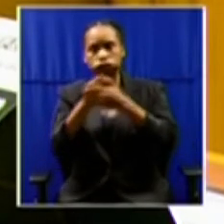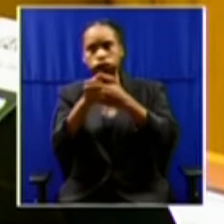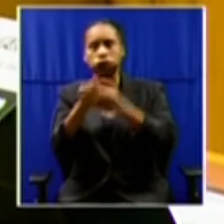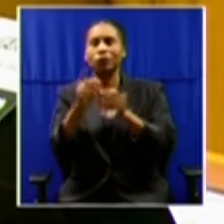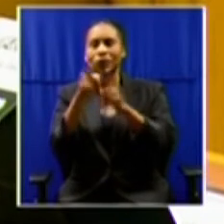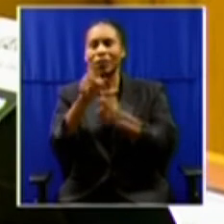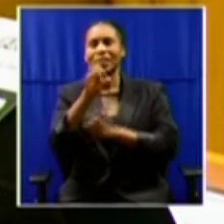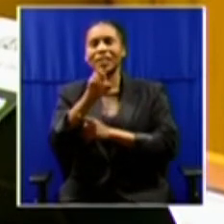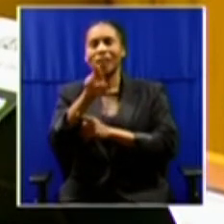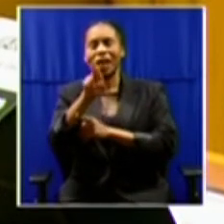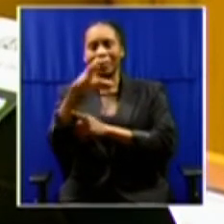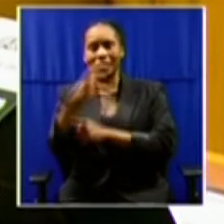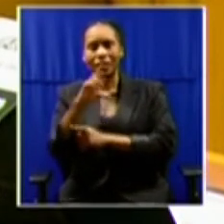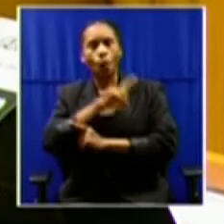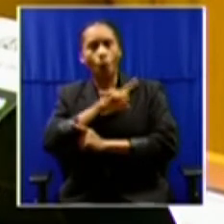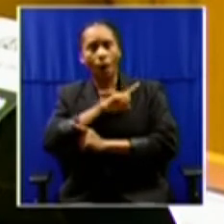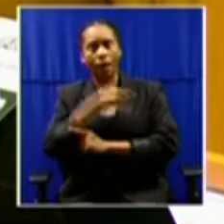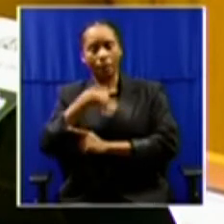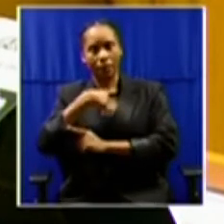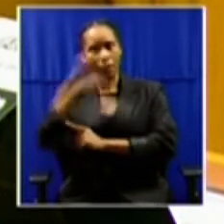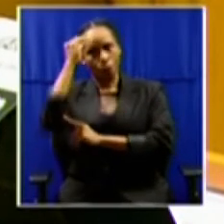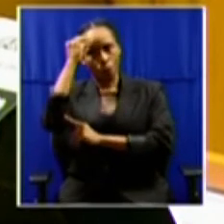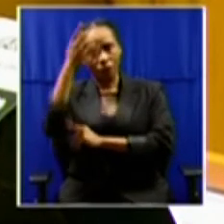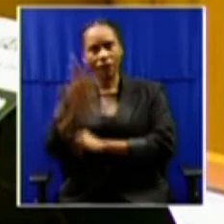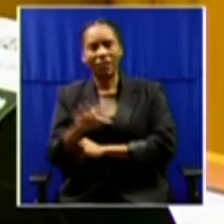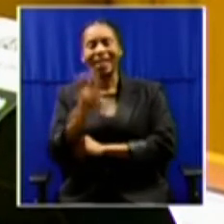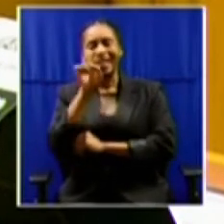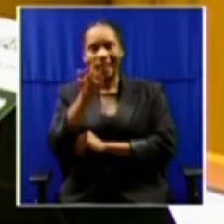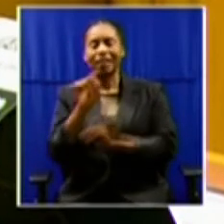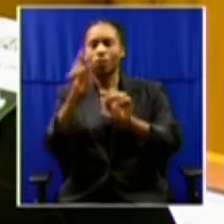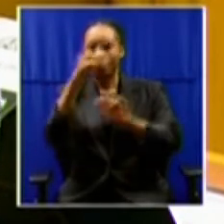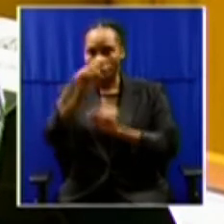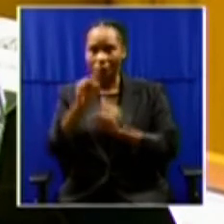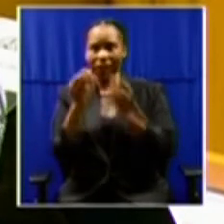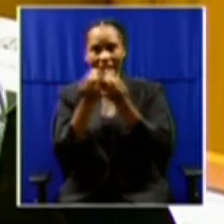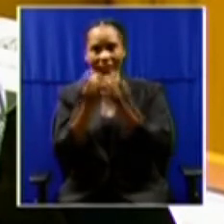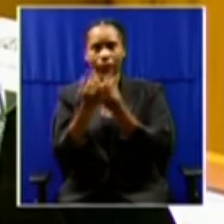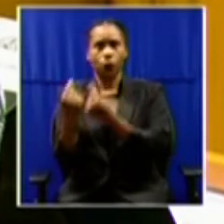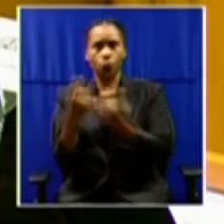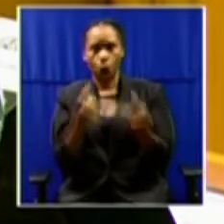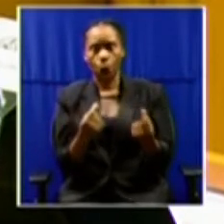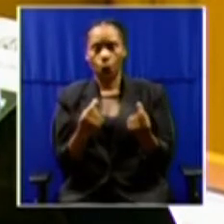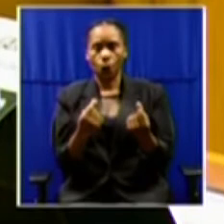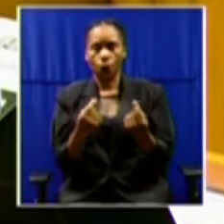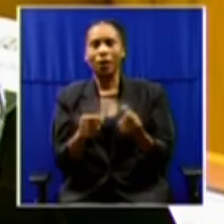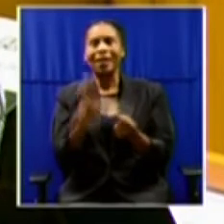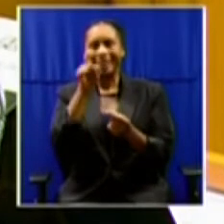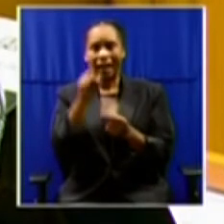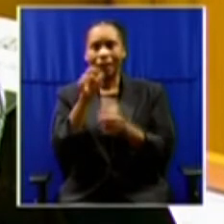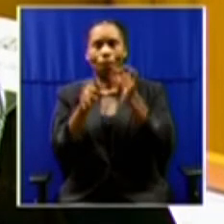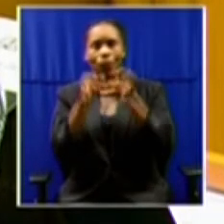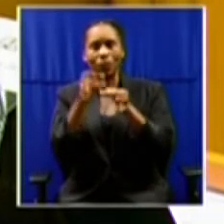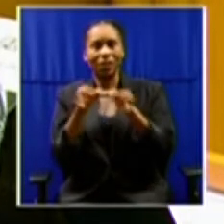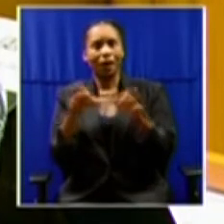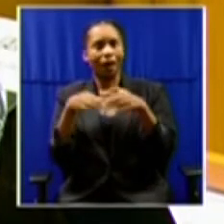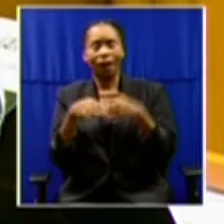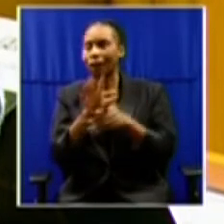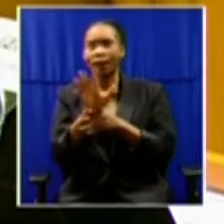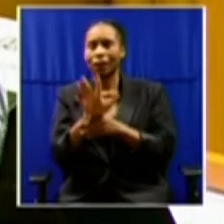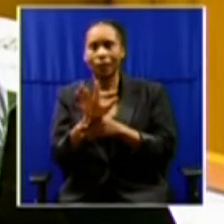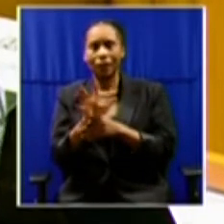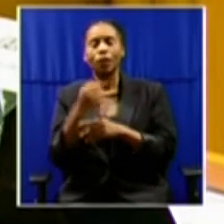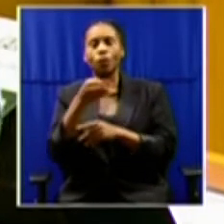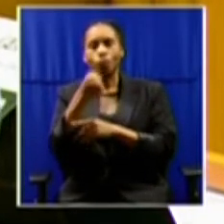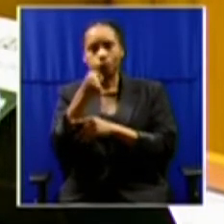Congo, because I knew it was a correct thing to do. It was not political. You went there